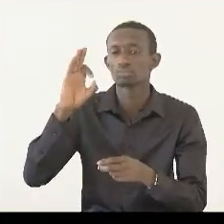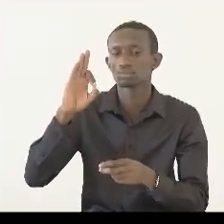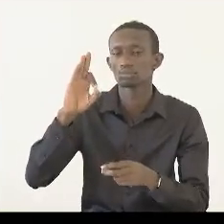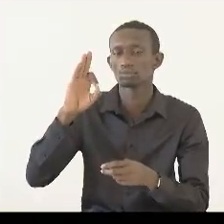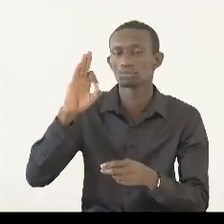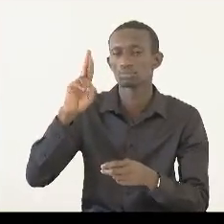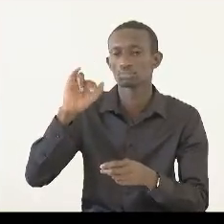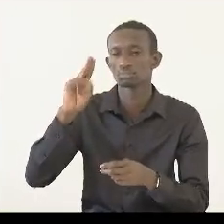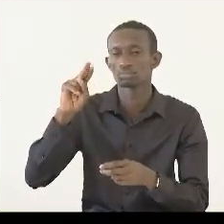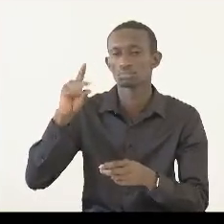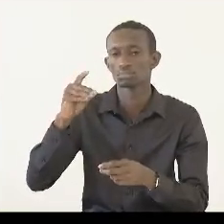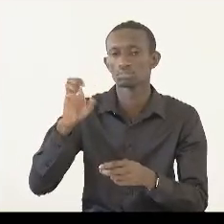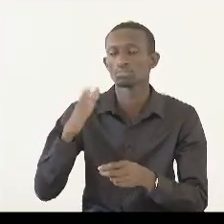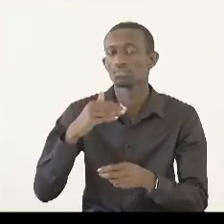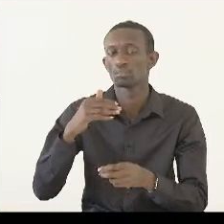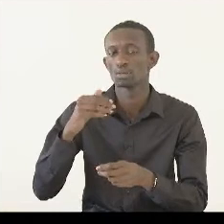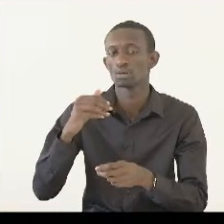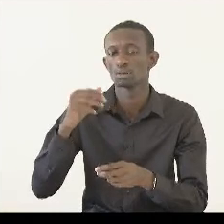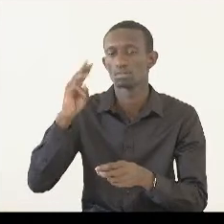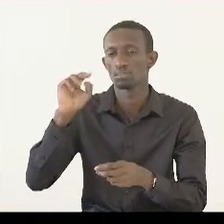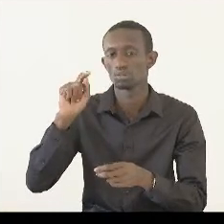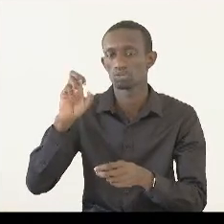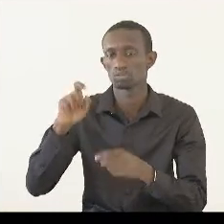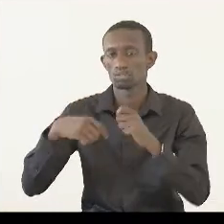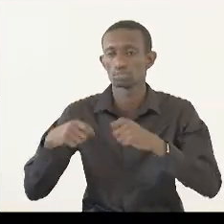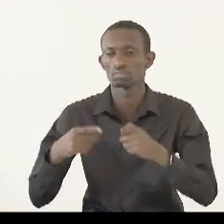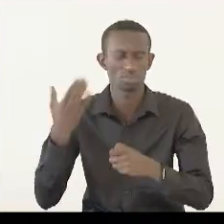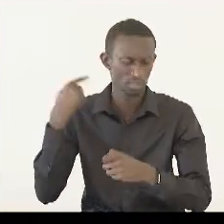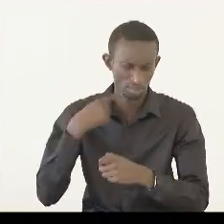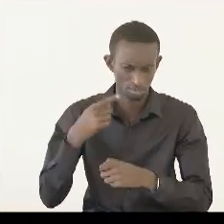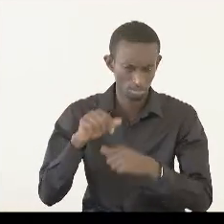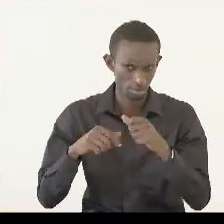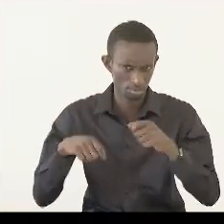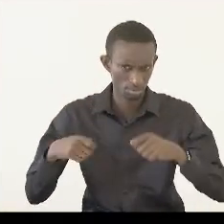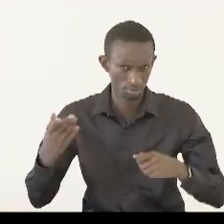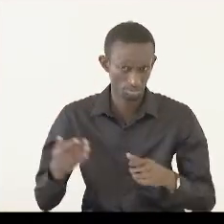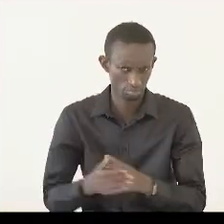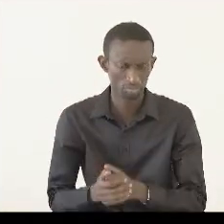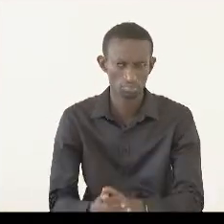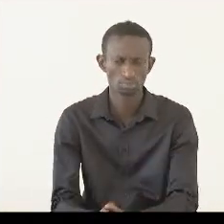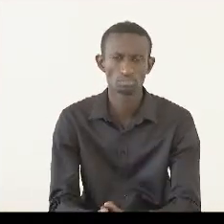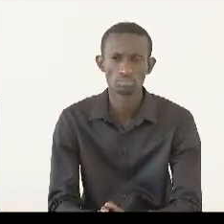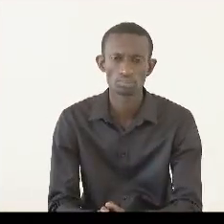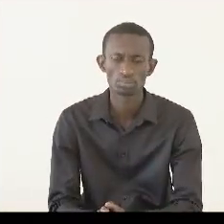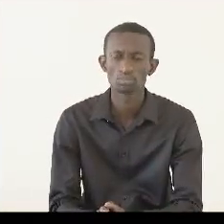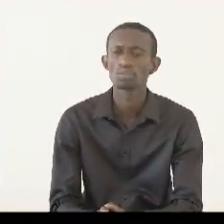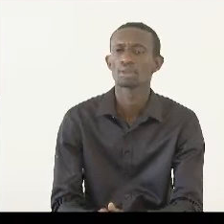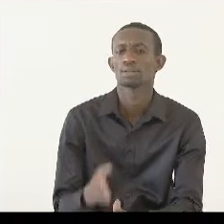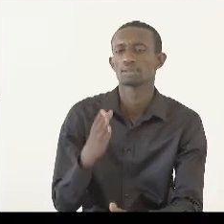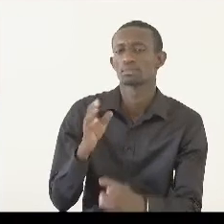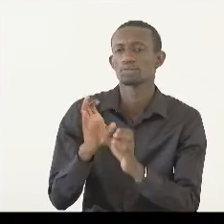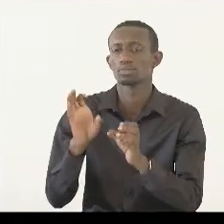I talked about these reactions when we were talking about methylbenzene, and which is acylation